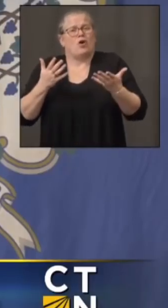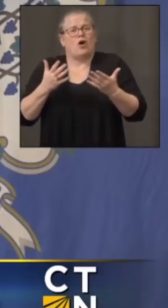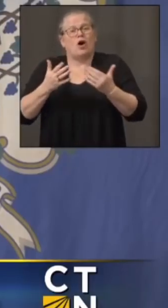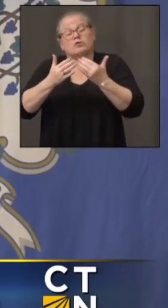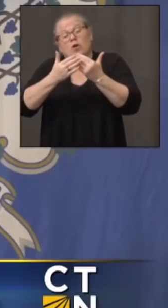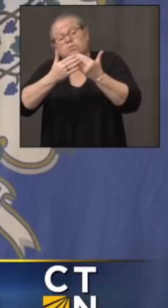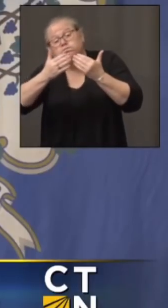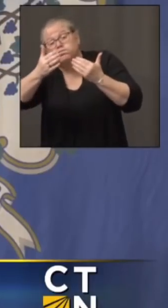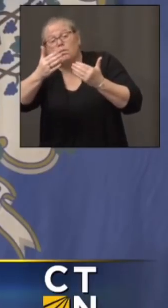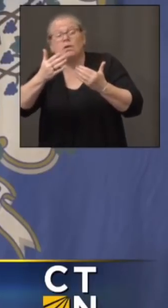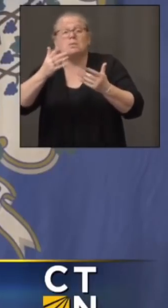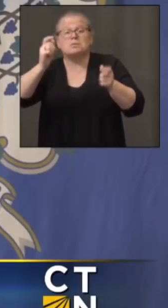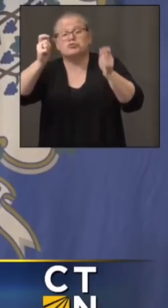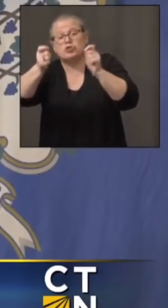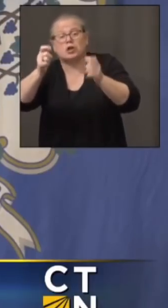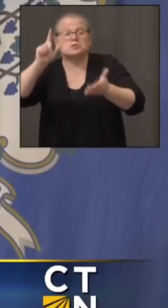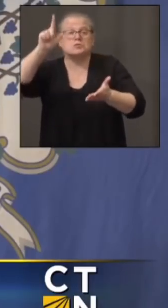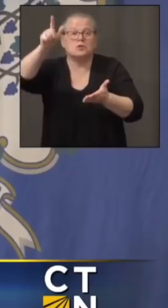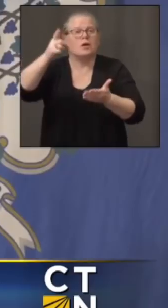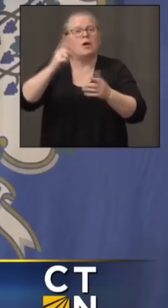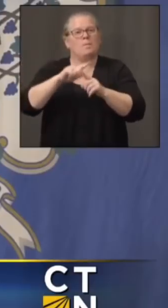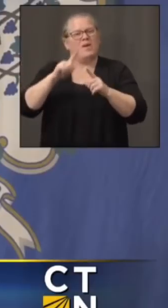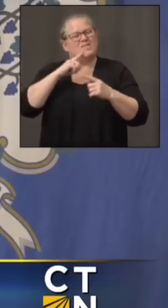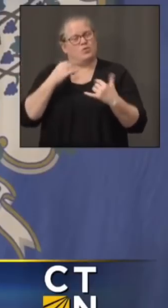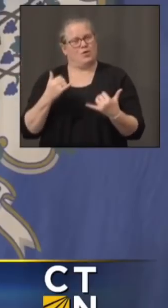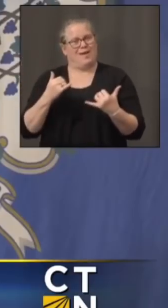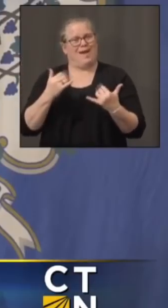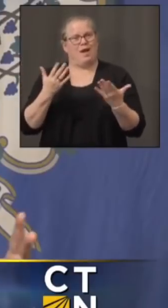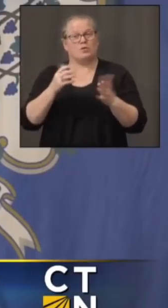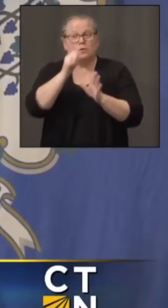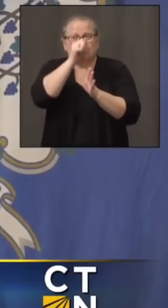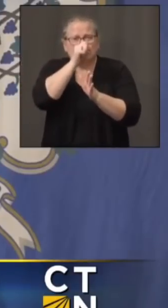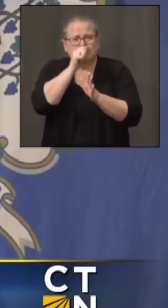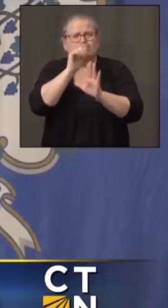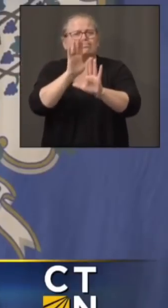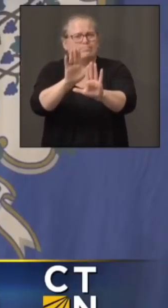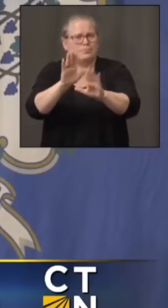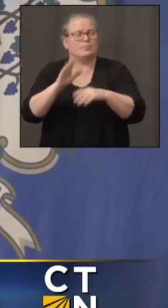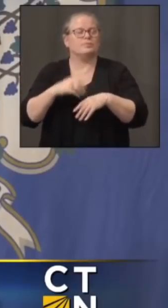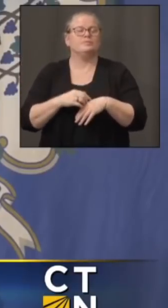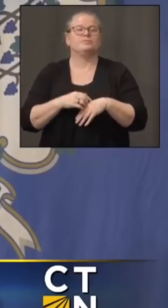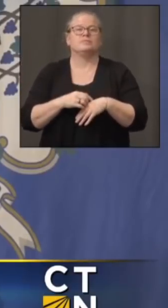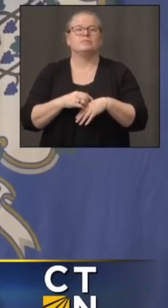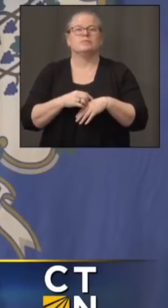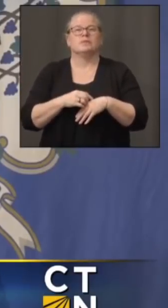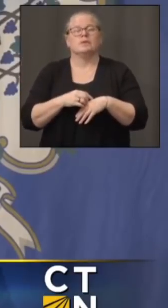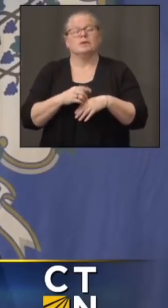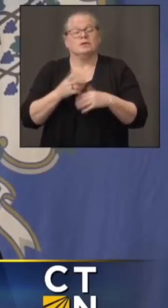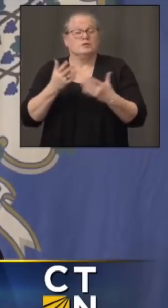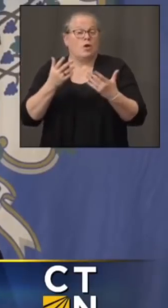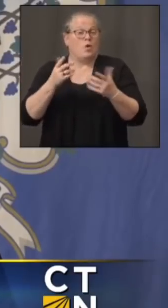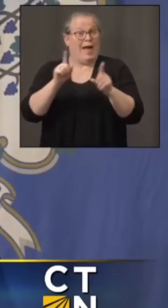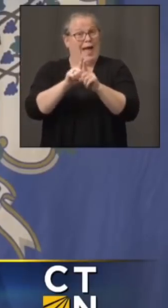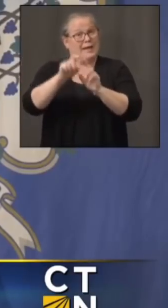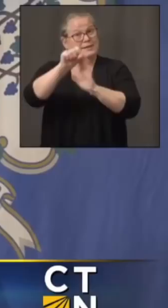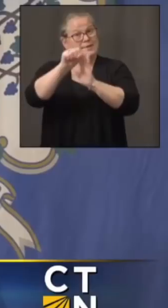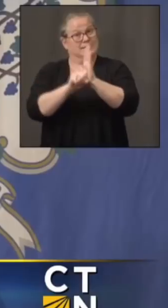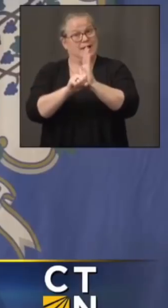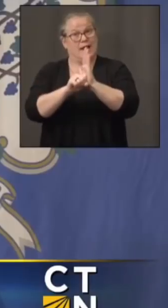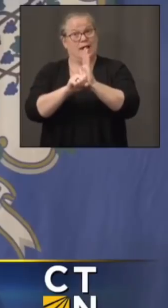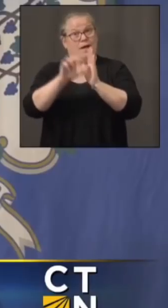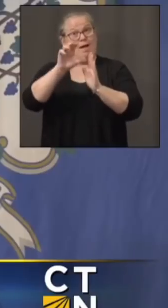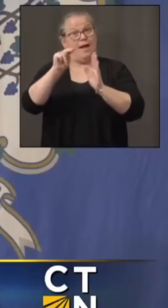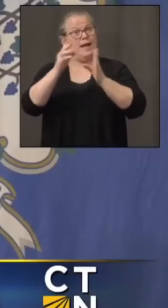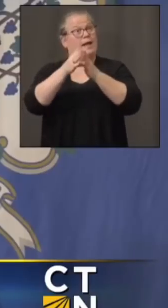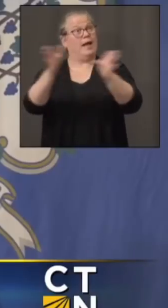8th inning. In the meantime, what can we do as a state to do everything we can to contain the virus? You heard a lot about our track and